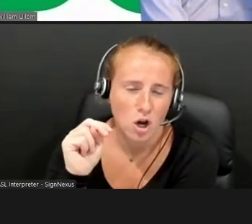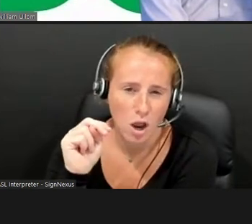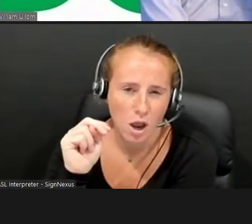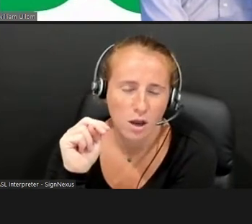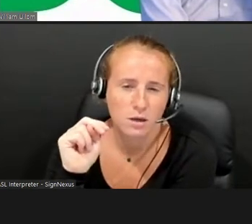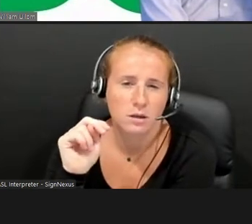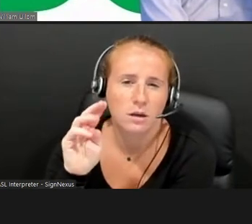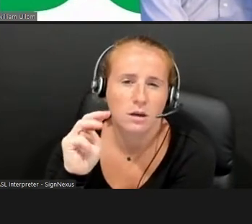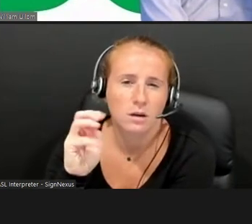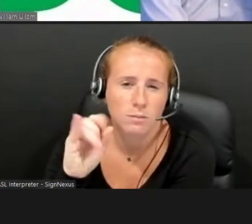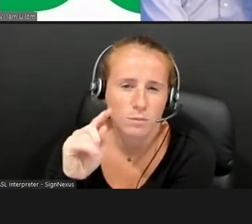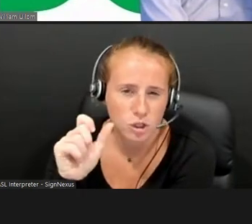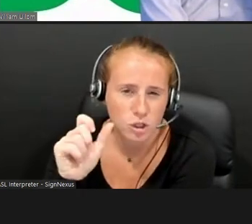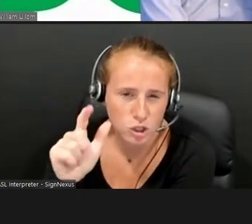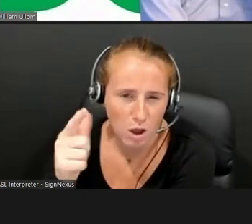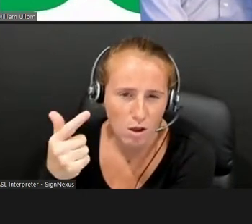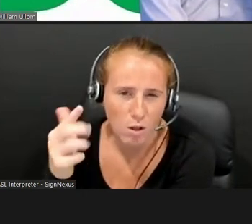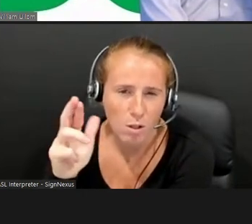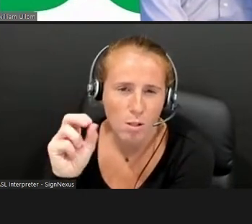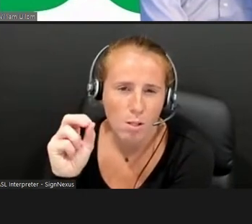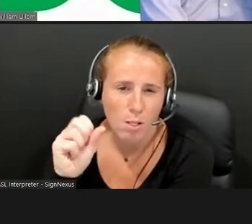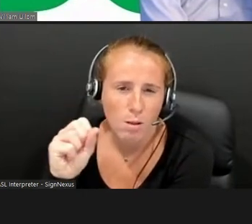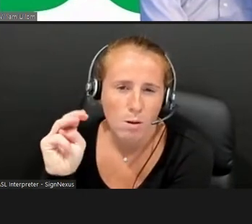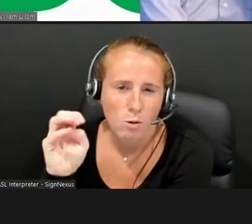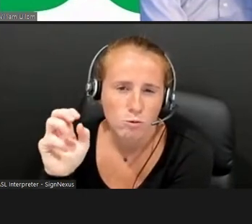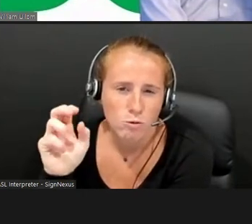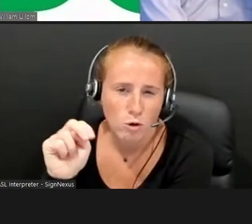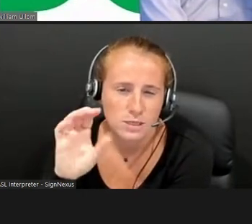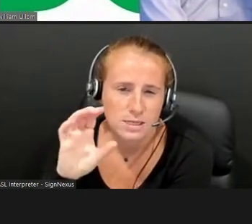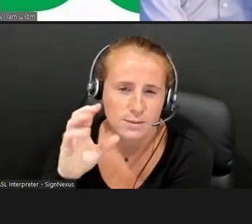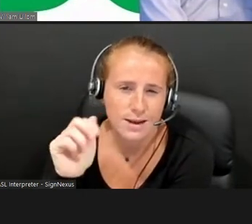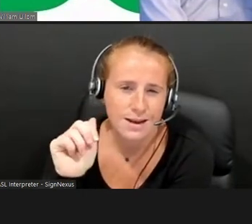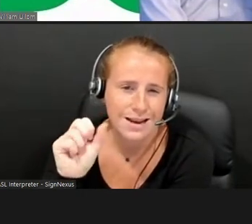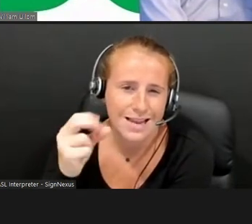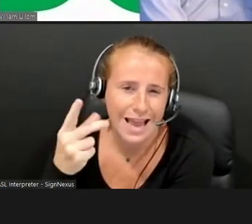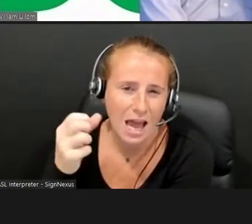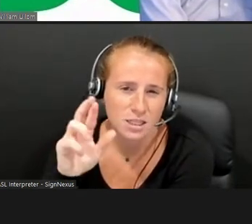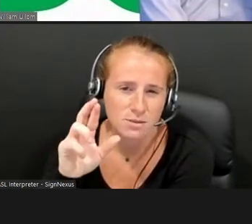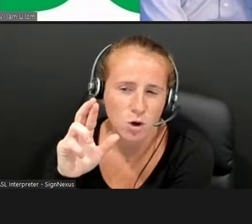Michelle Grossman Casper land